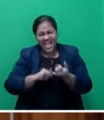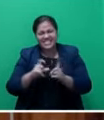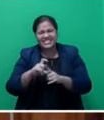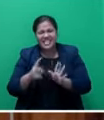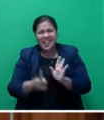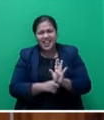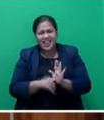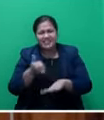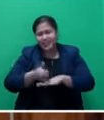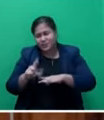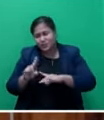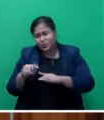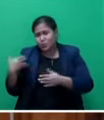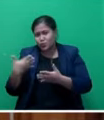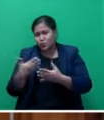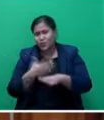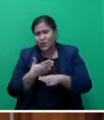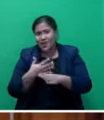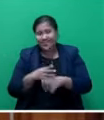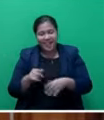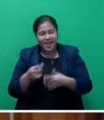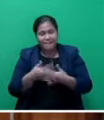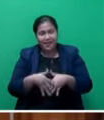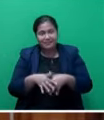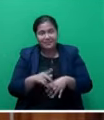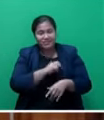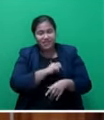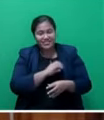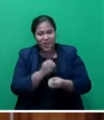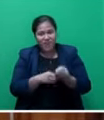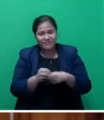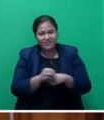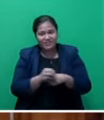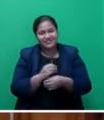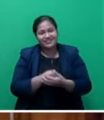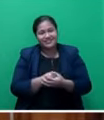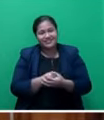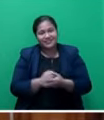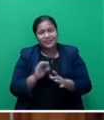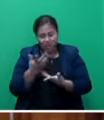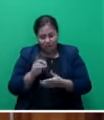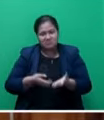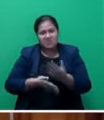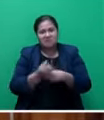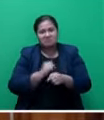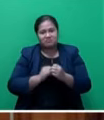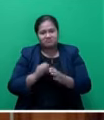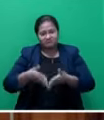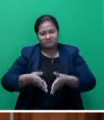carrying out the reform of the Public Trustee's Office department to what it is today, an incorporated